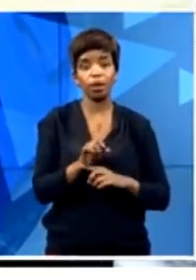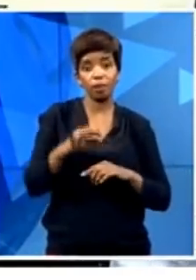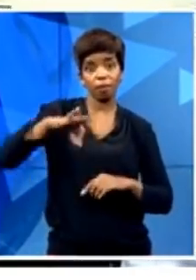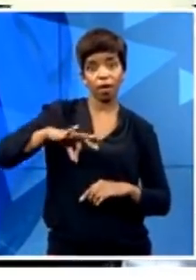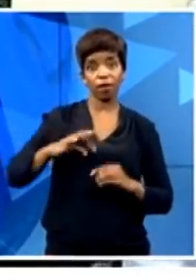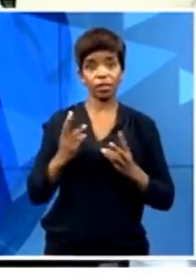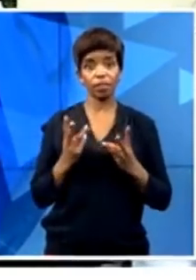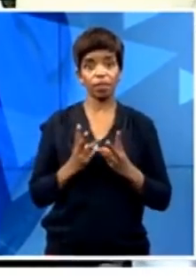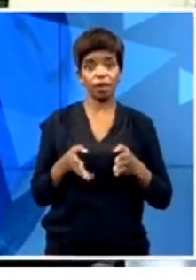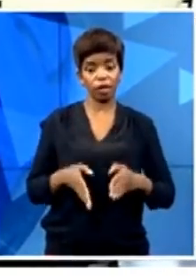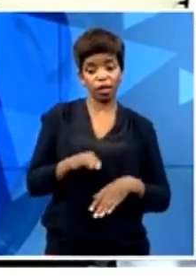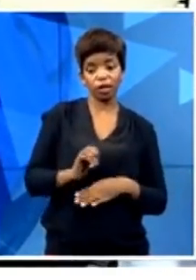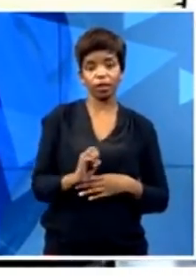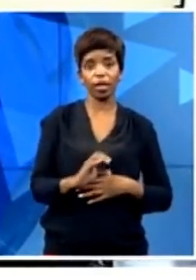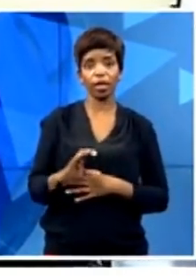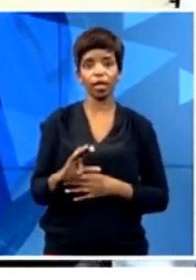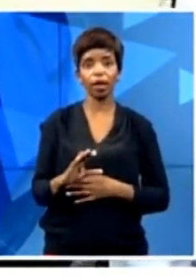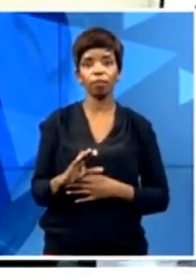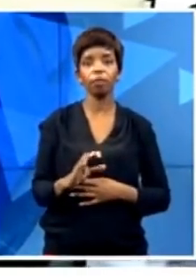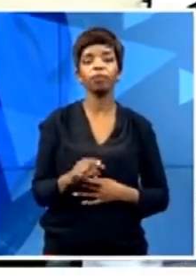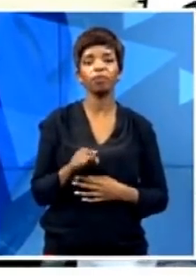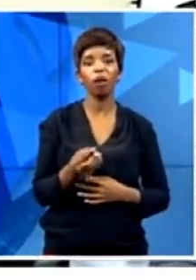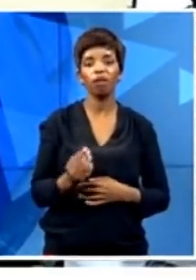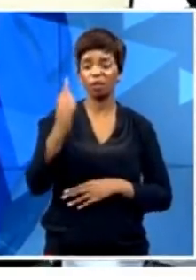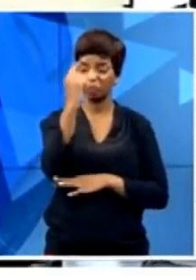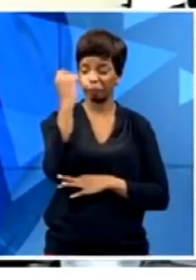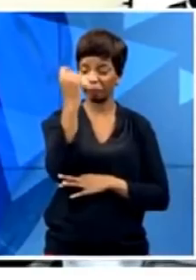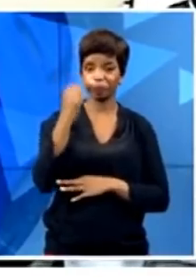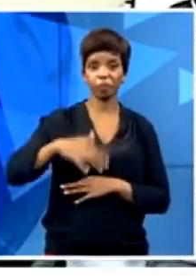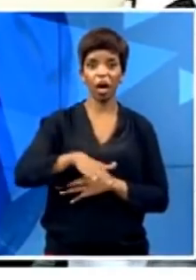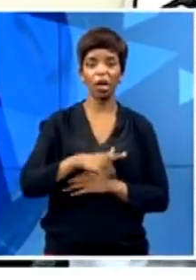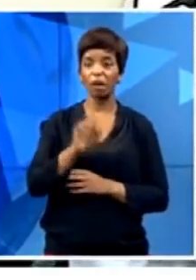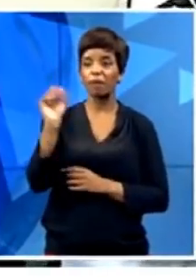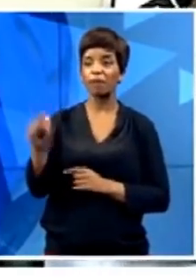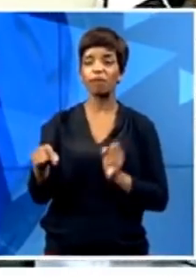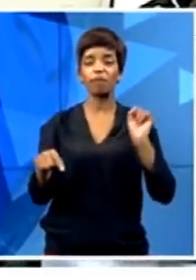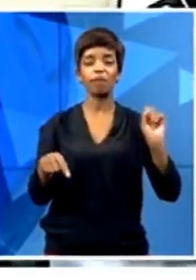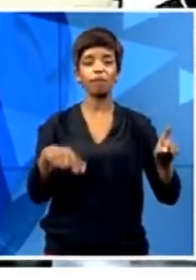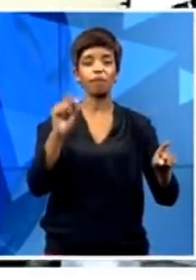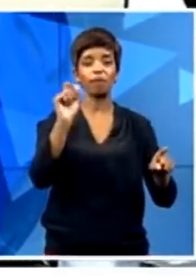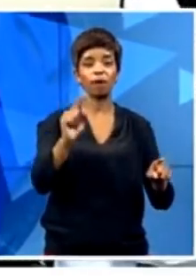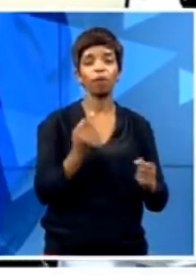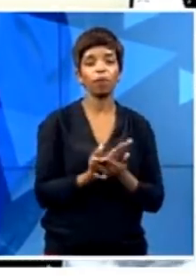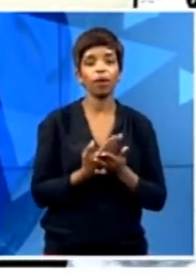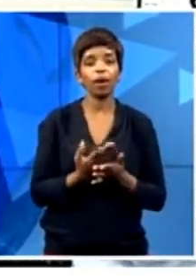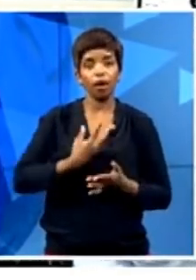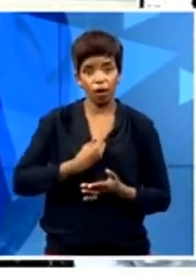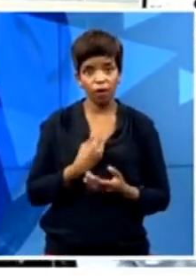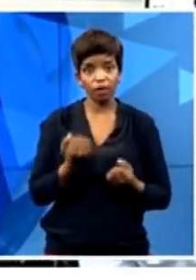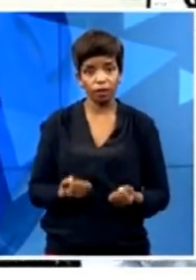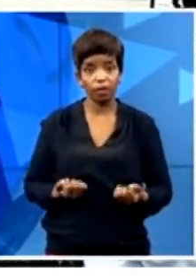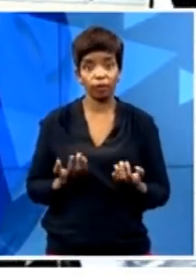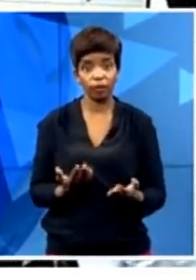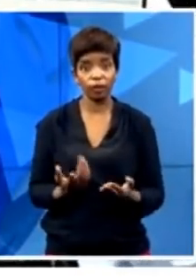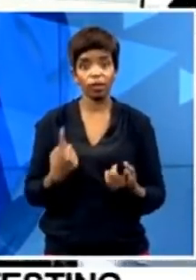of rural areas, very dispersed areas, where good health services such as good hospitals, good clinics are in scarcity already. So now